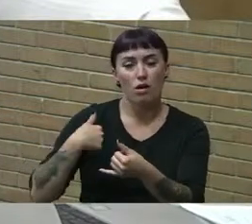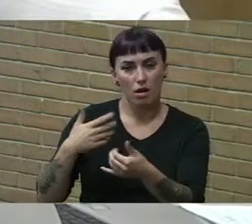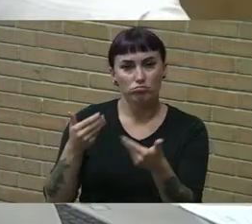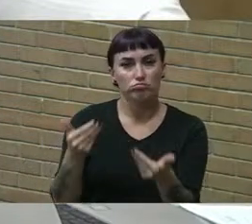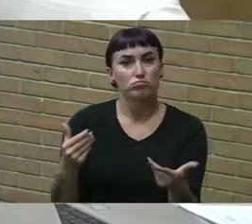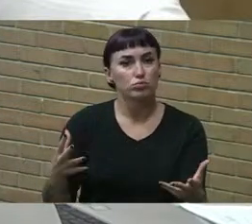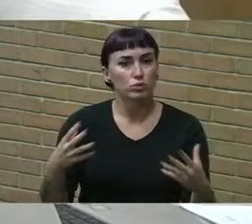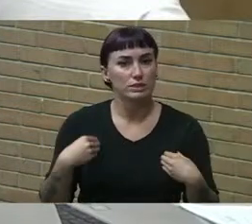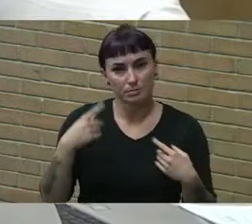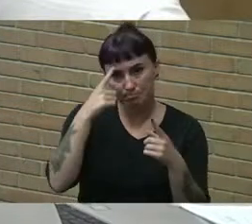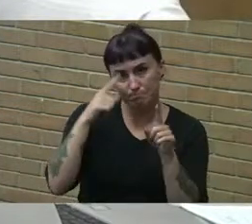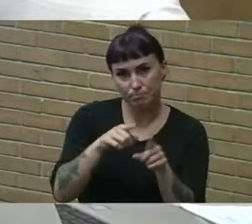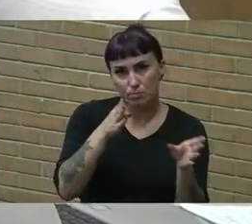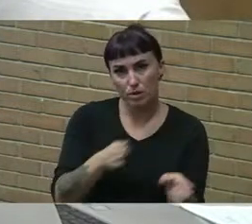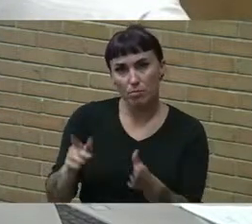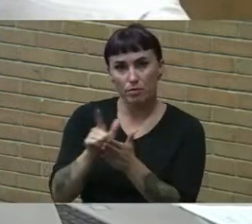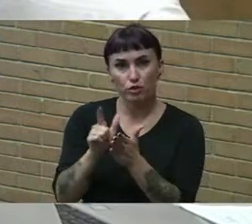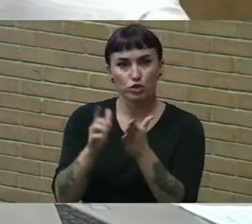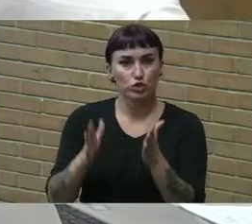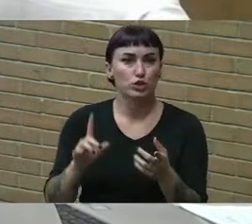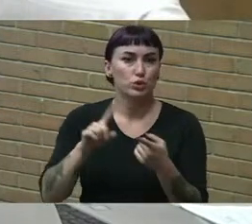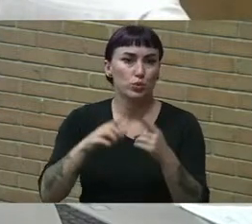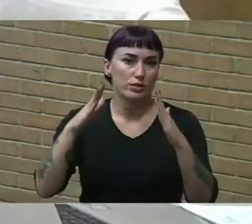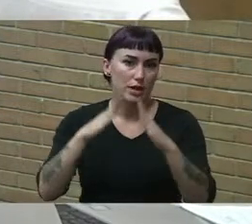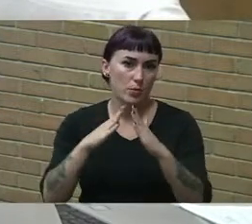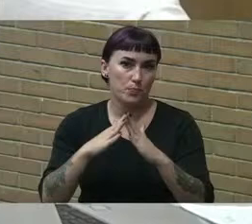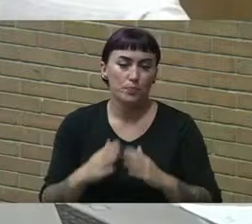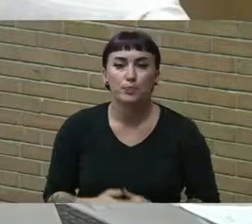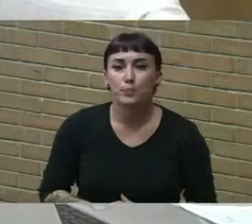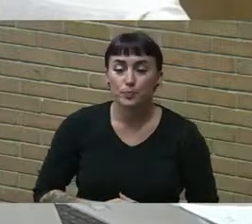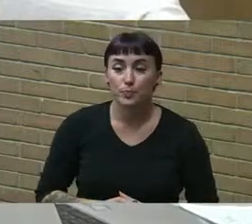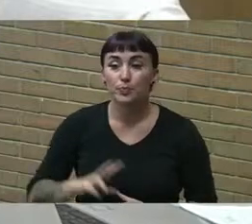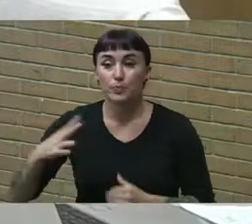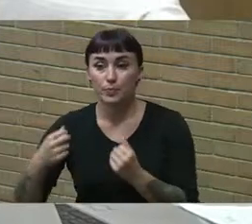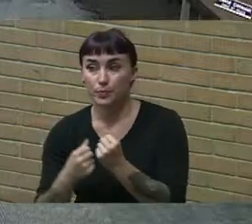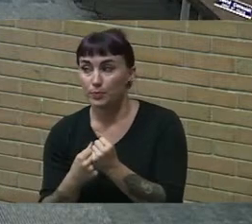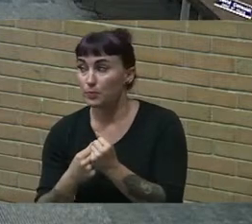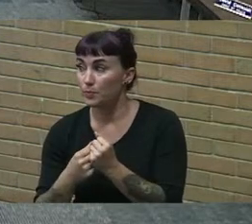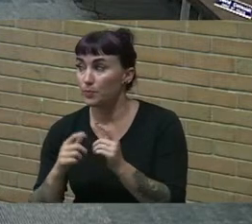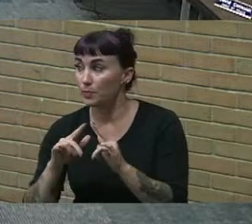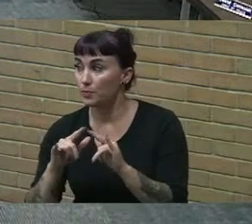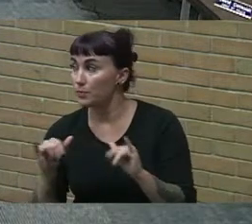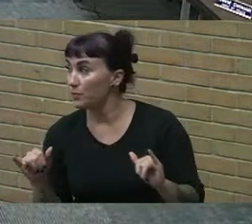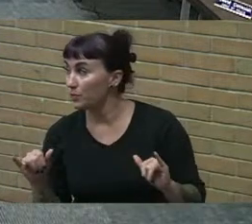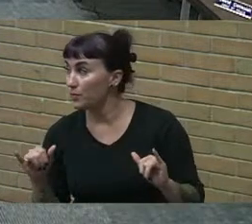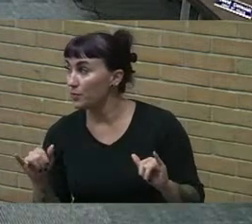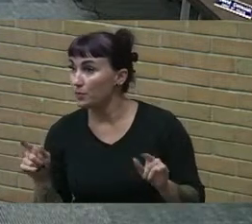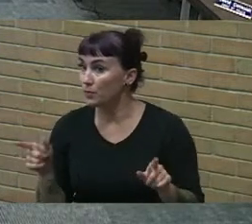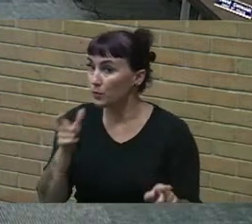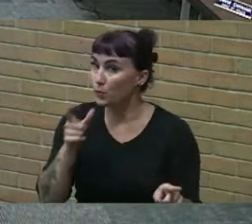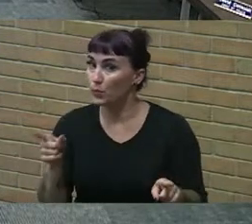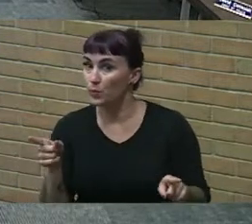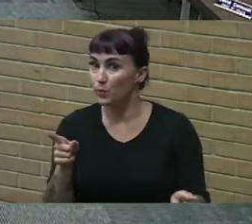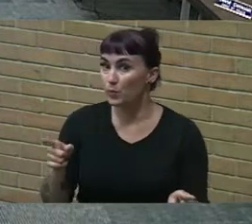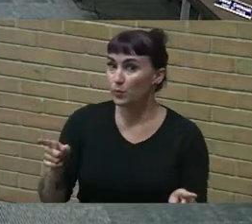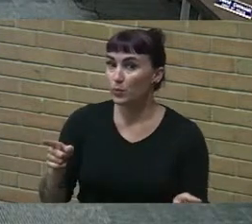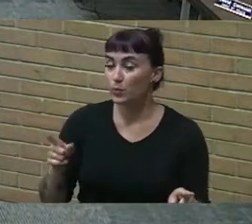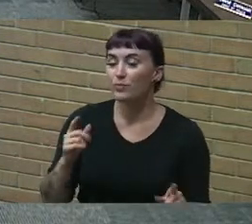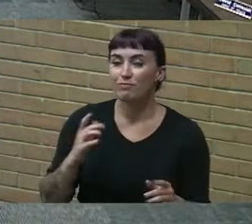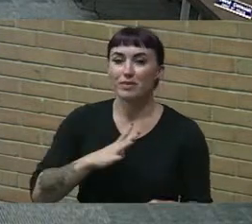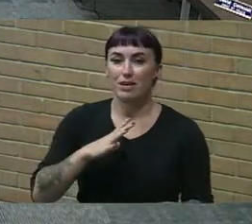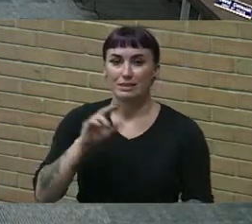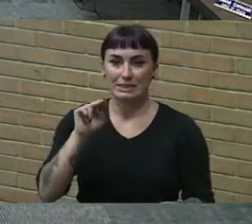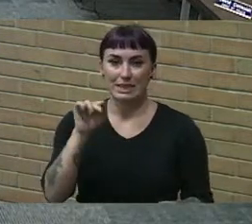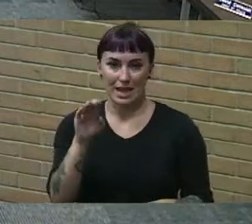adopt the resolution as prepared by the attorney to the town. Second. Who did we hear first? We'll give it to Nate. All